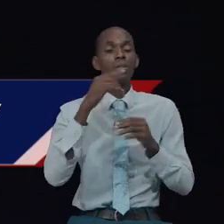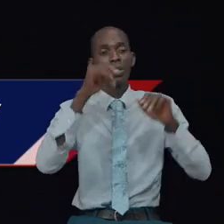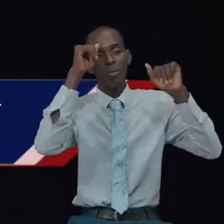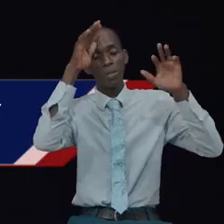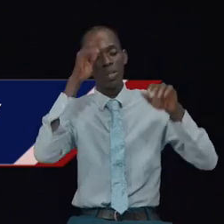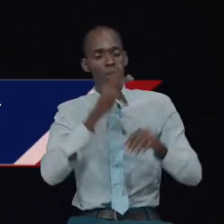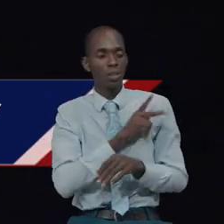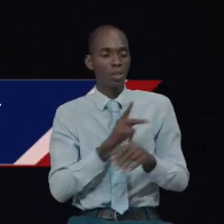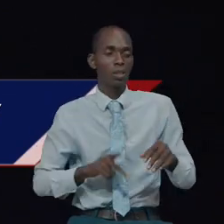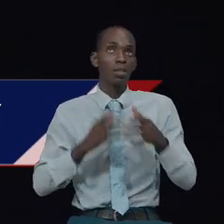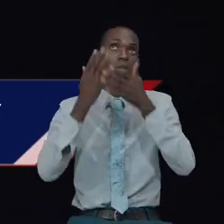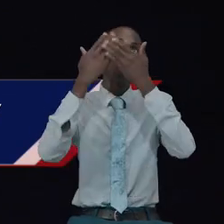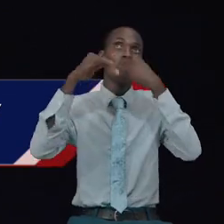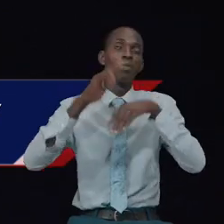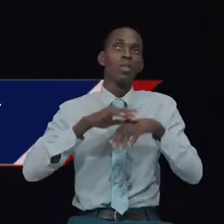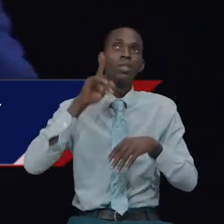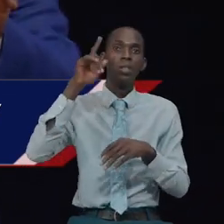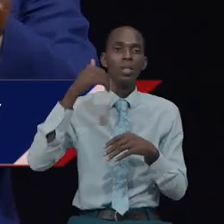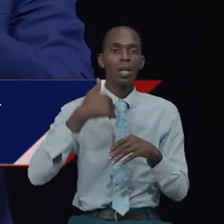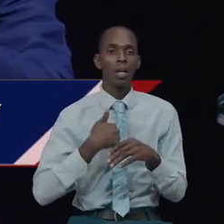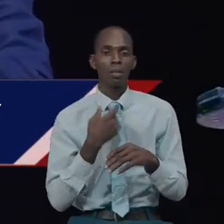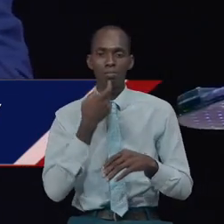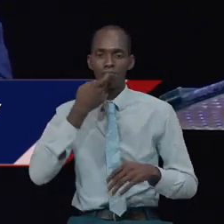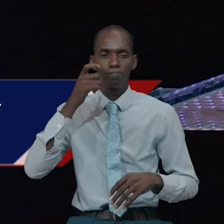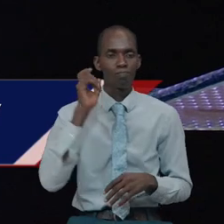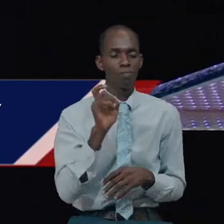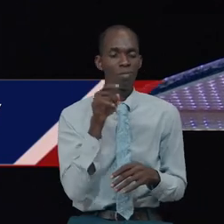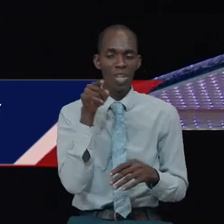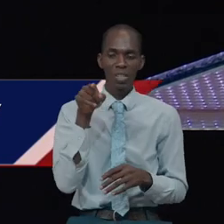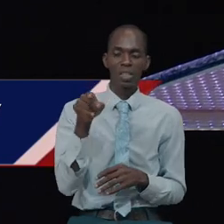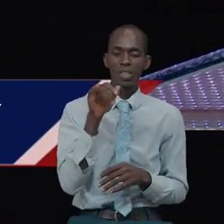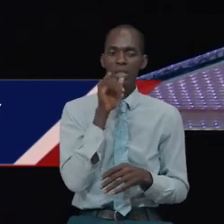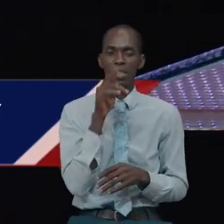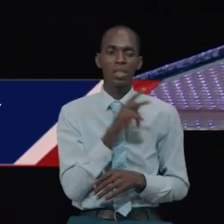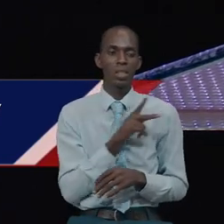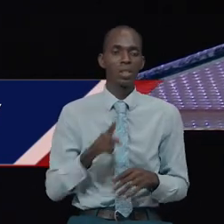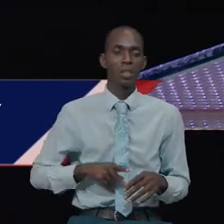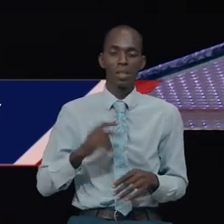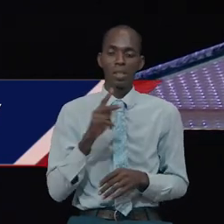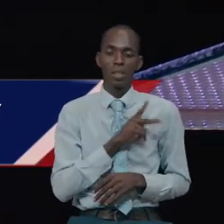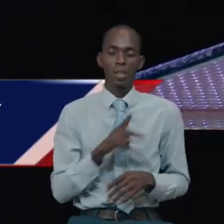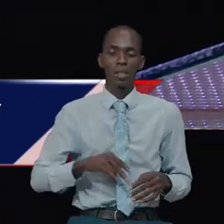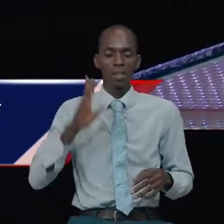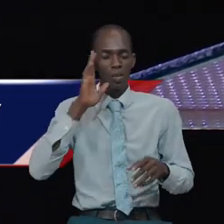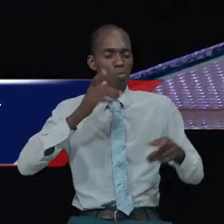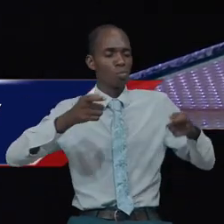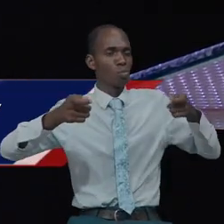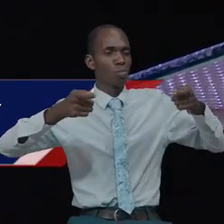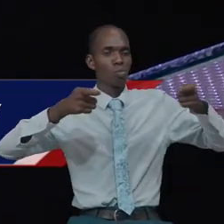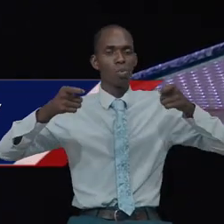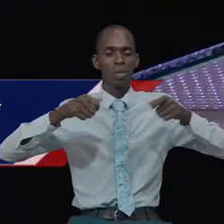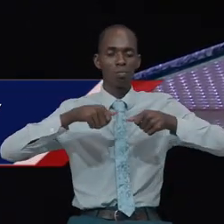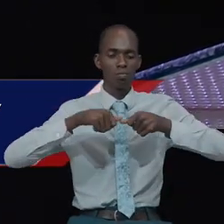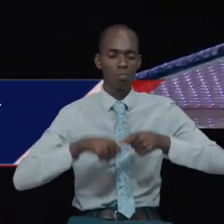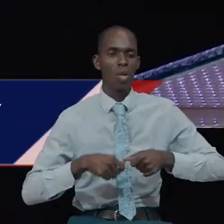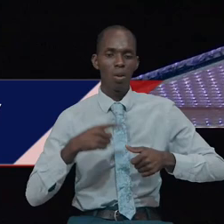of Heaven, that he has decreed that this is the King that will rule and reign